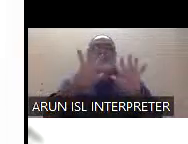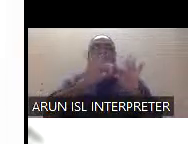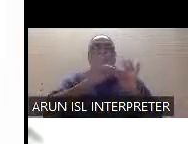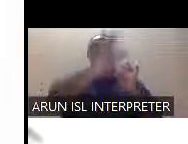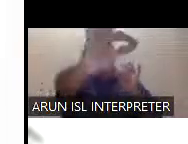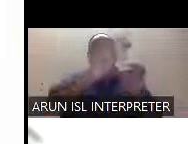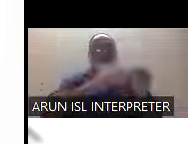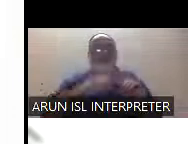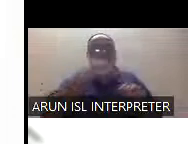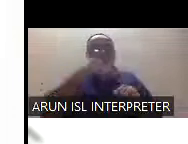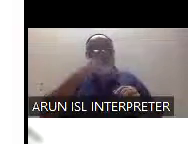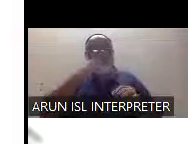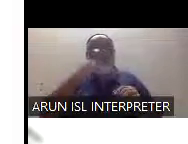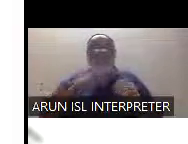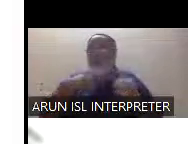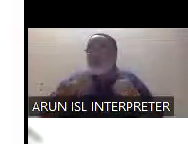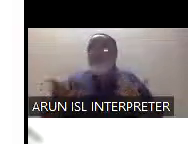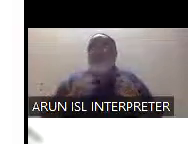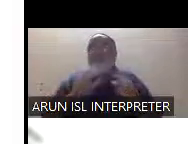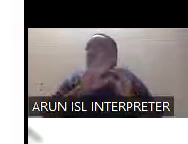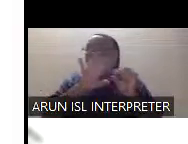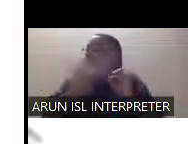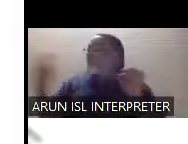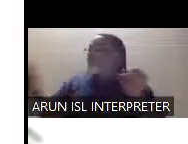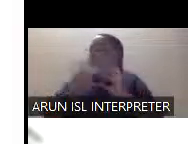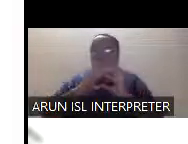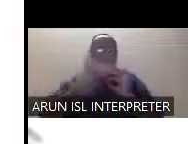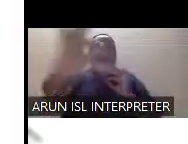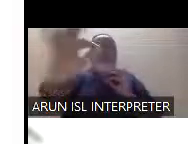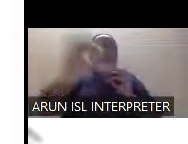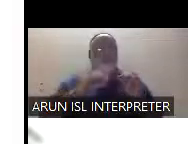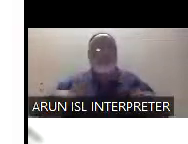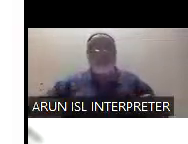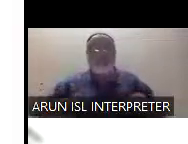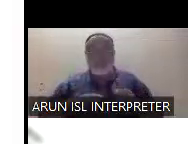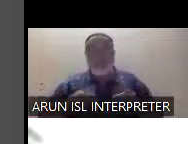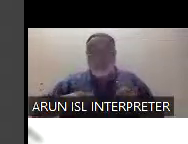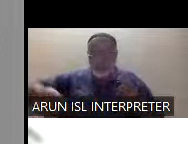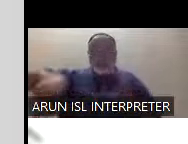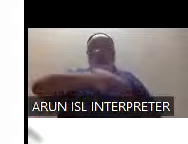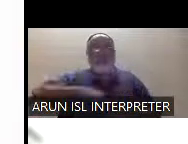of the corridor, do we have 5 feet, 5 feet space for the wheelchair to turn around?